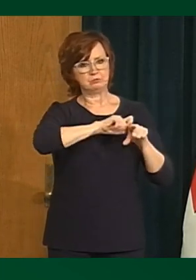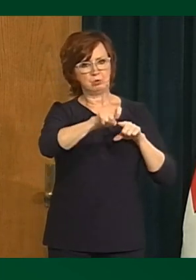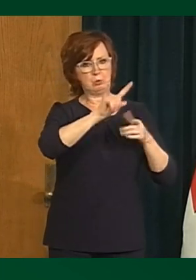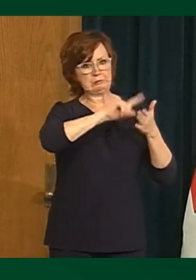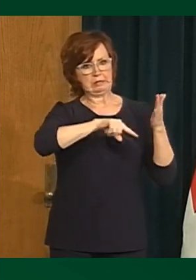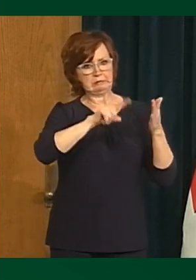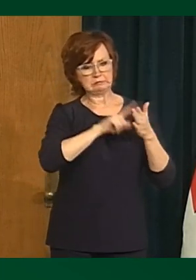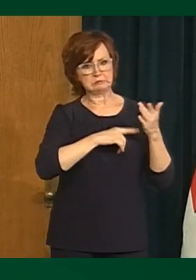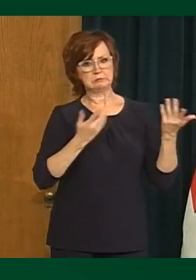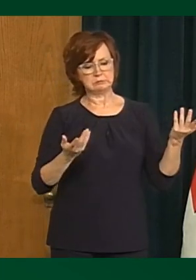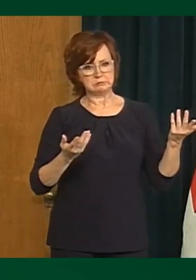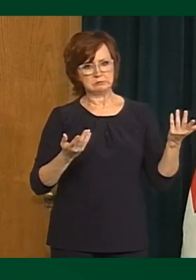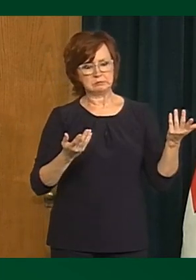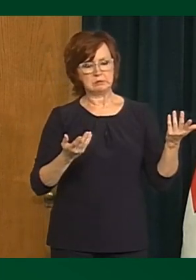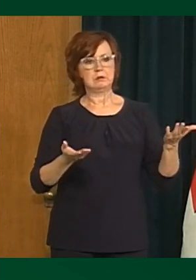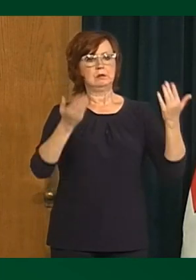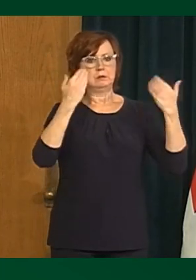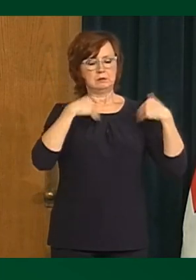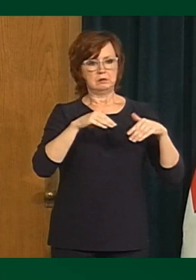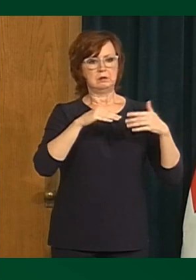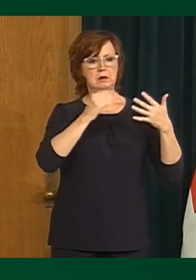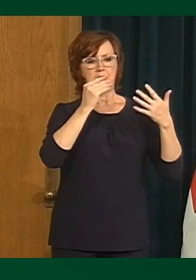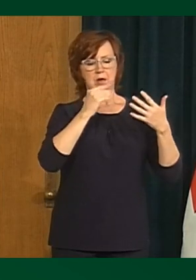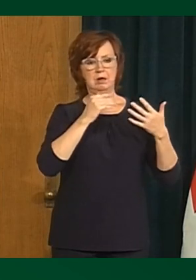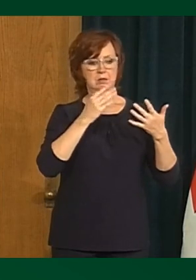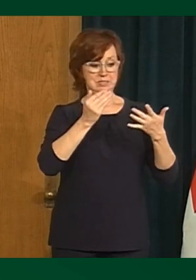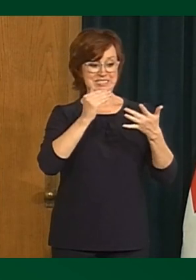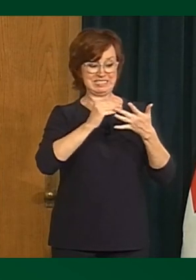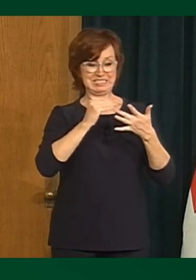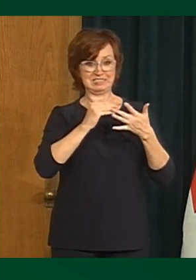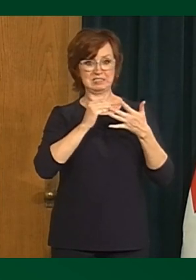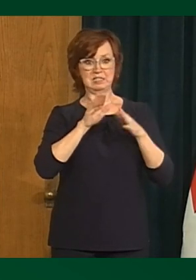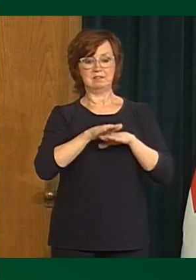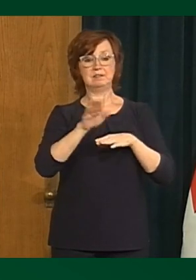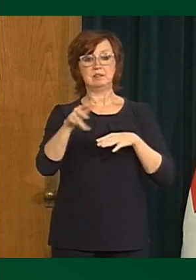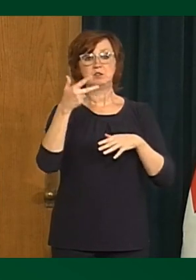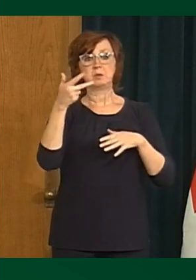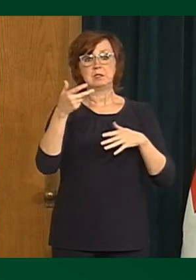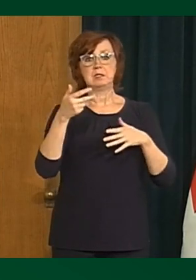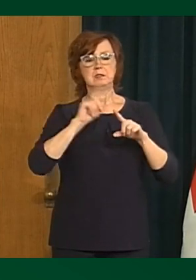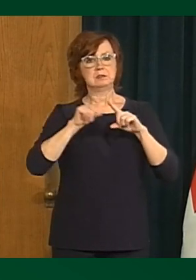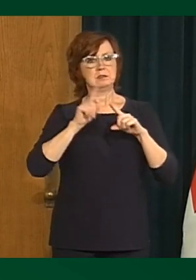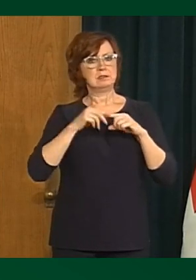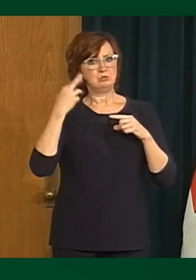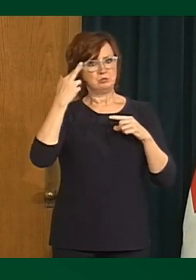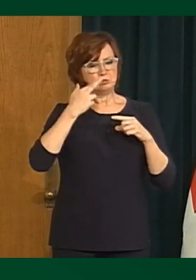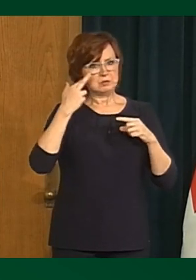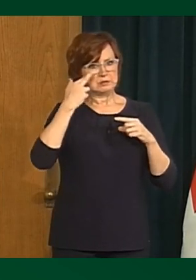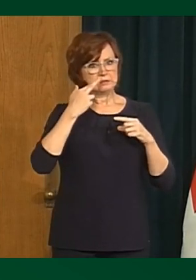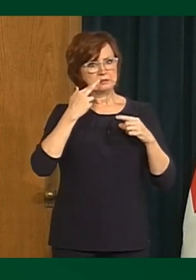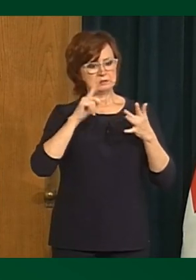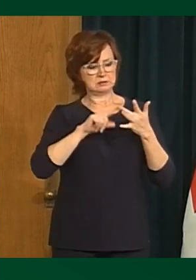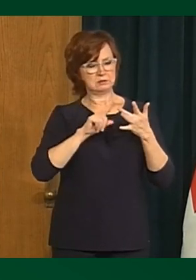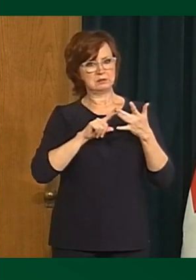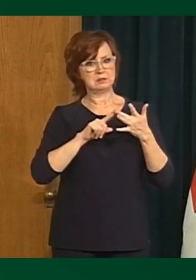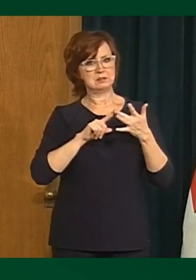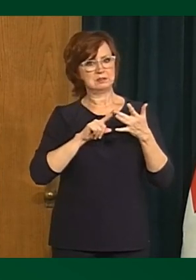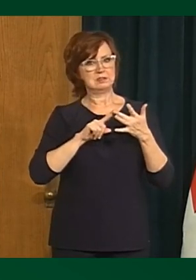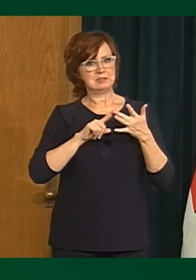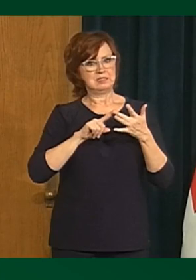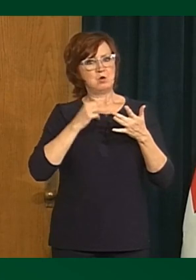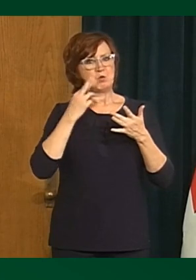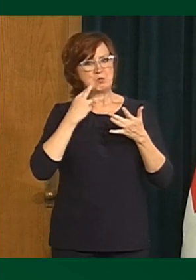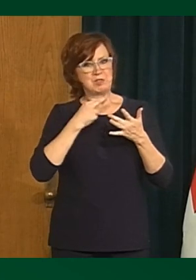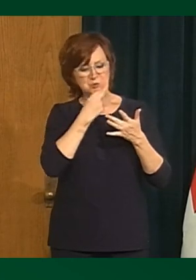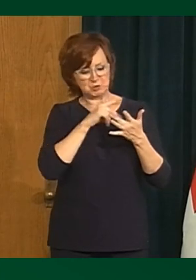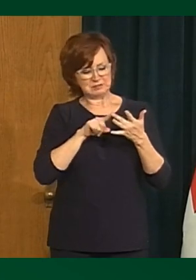a safer reopening. And then phase three, obviously, there's other dynamics in terms of it's a bit different from businesses in phase two. It's not just